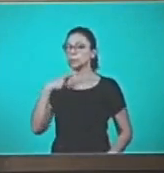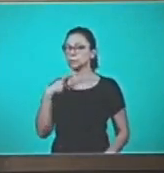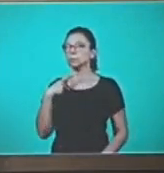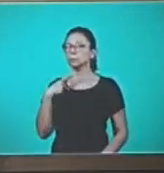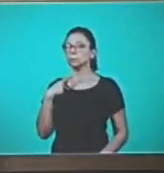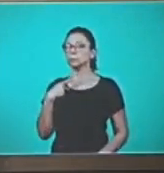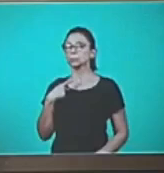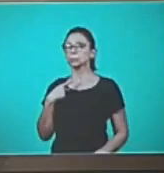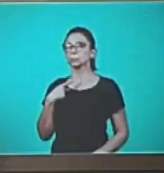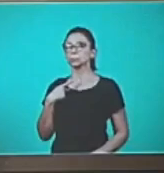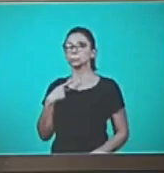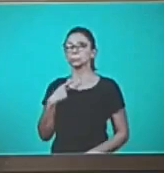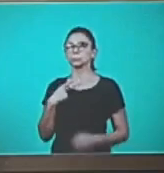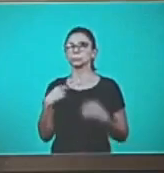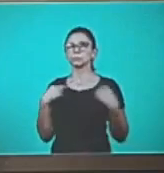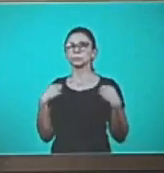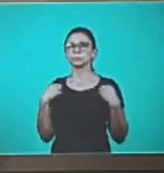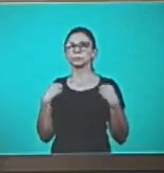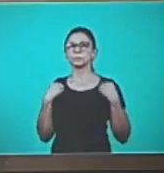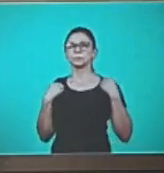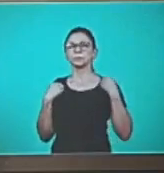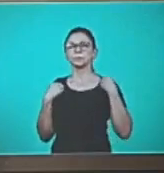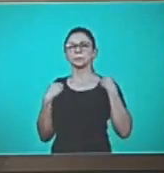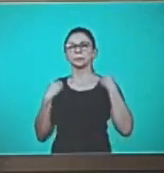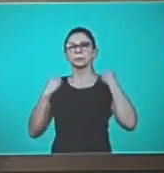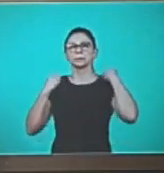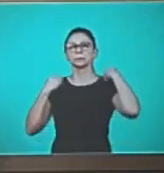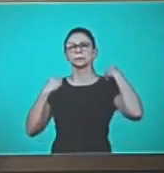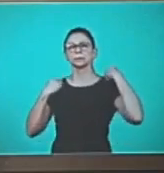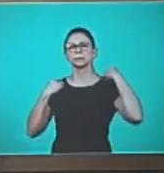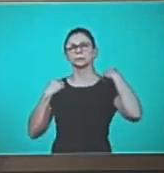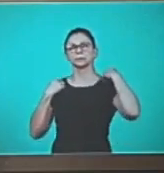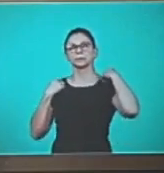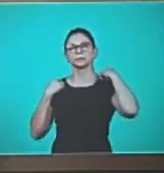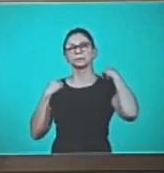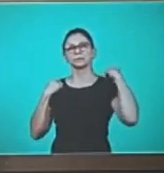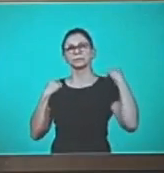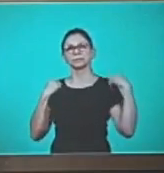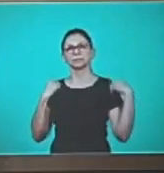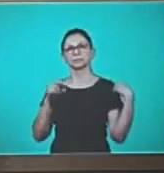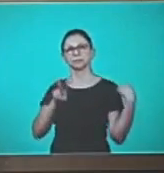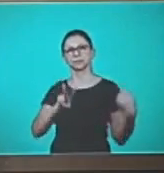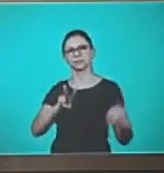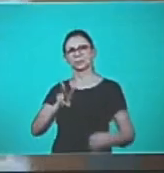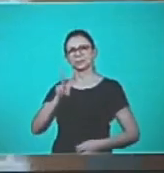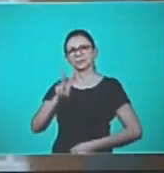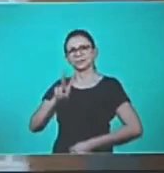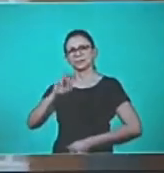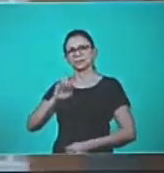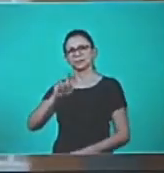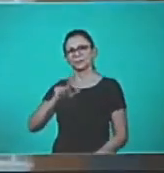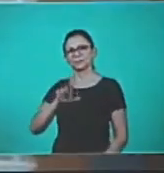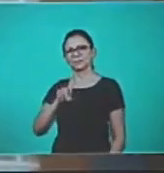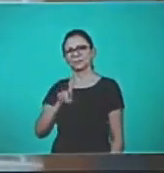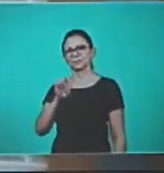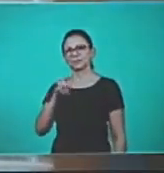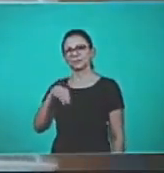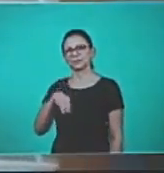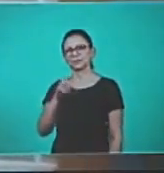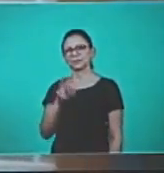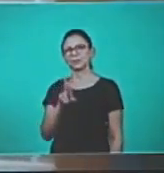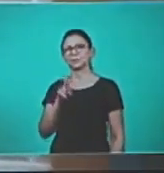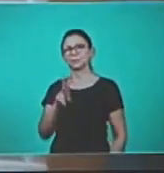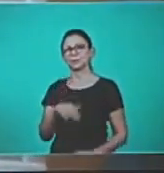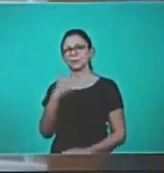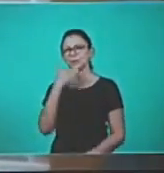pastor that is there, Pastor Valdemir from Bahia, he stayed in Brazil. You made a request, and I'm